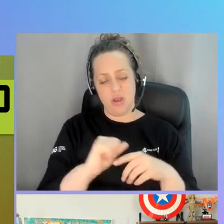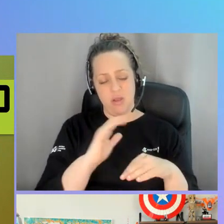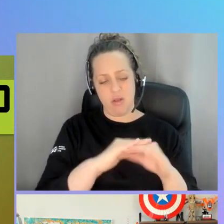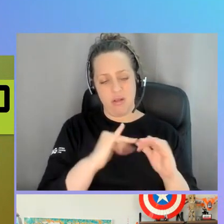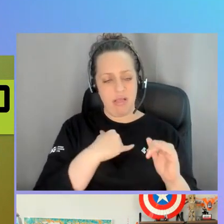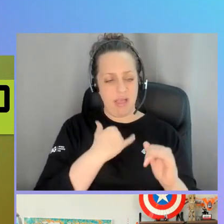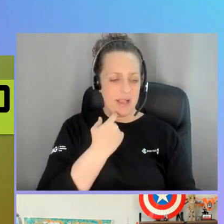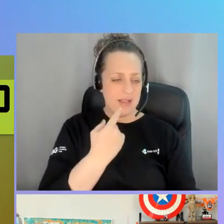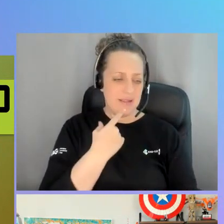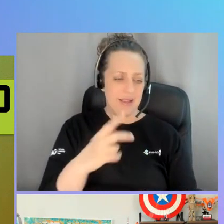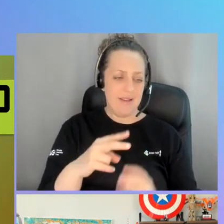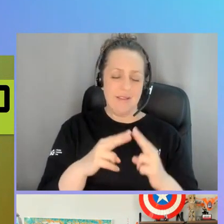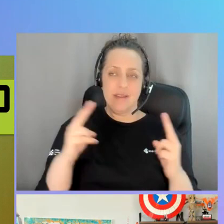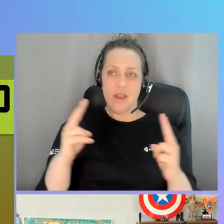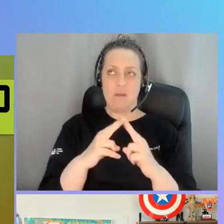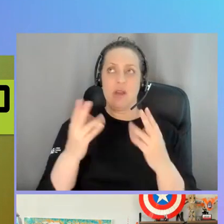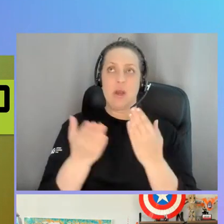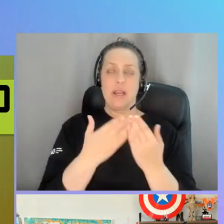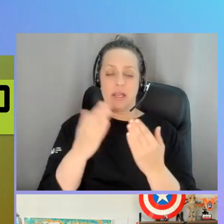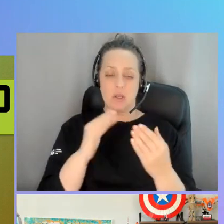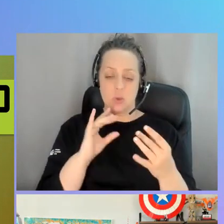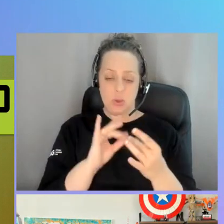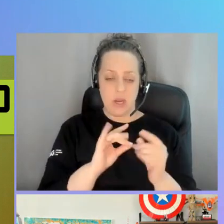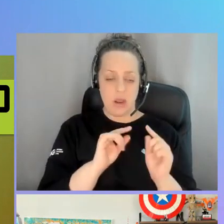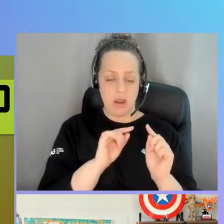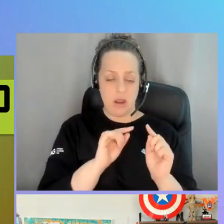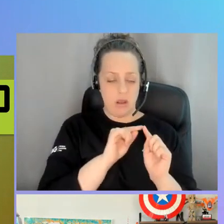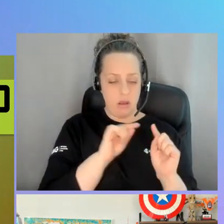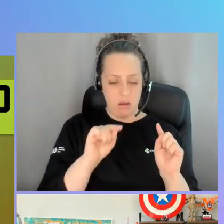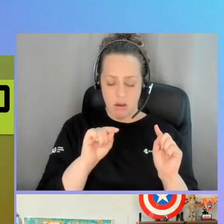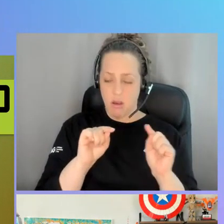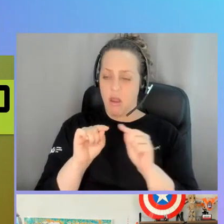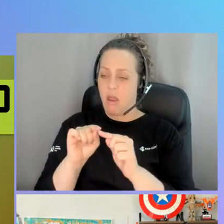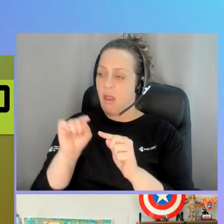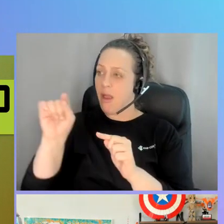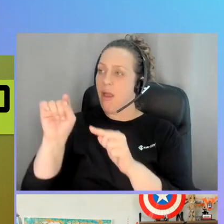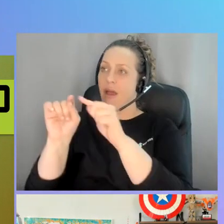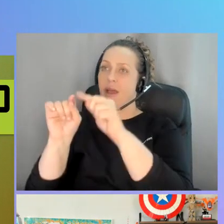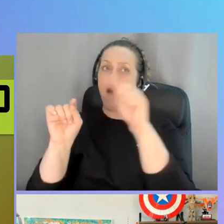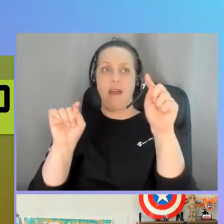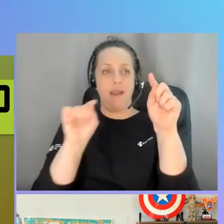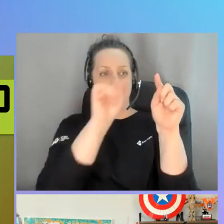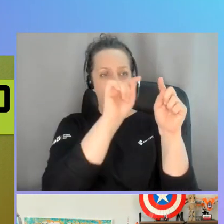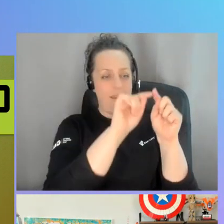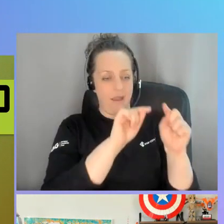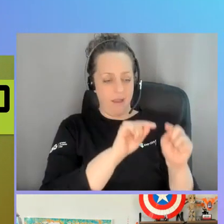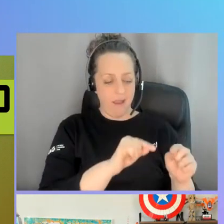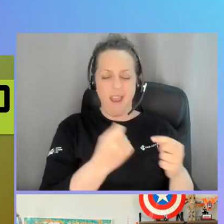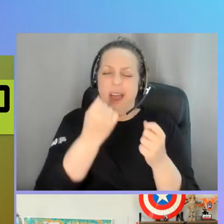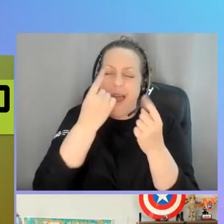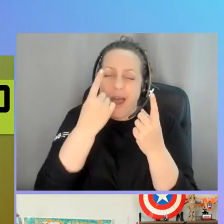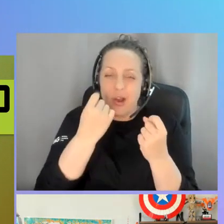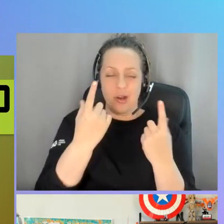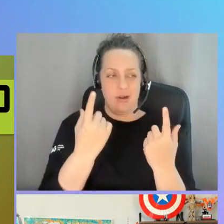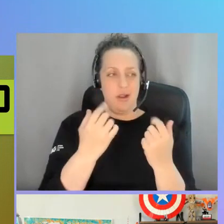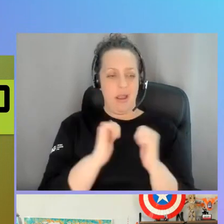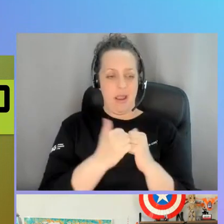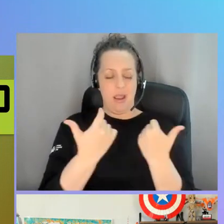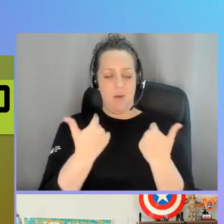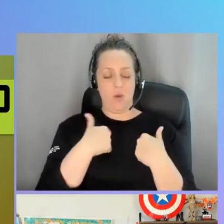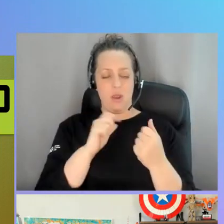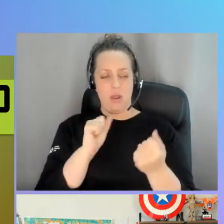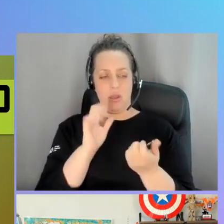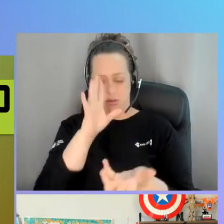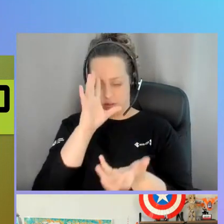said, very, very easy to connect the dots, easy to engage and understand ways to get the learner thinking about digital